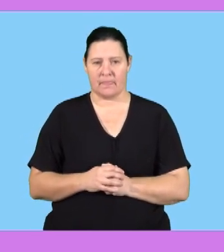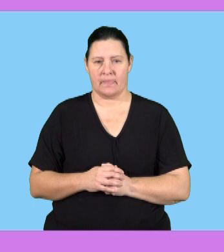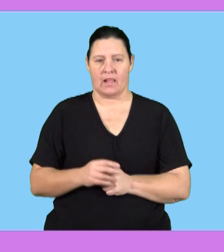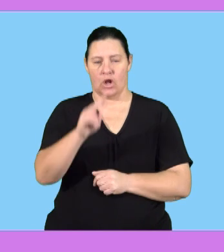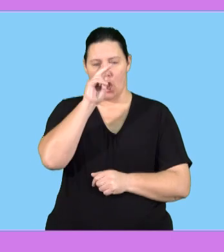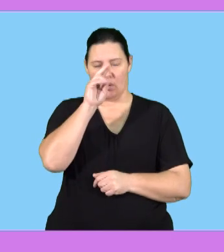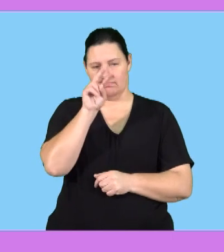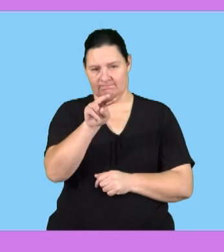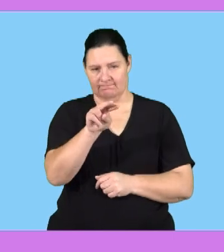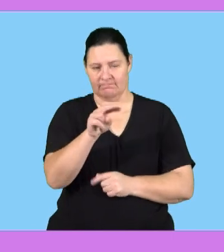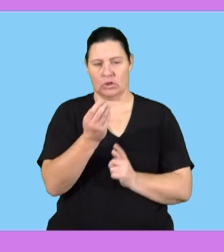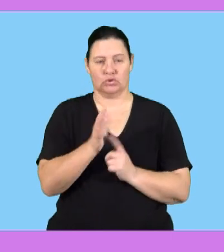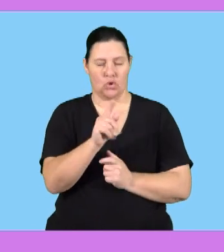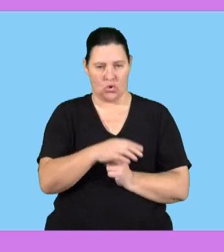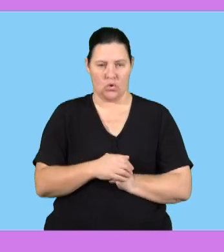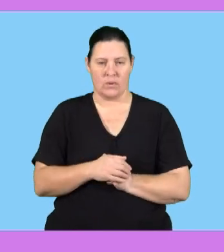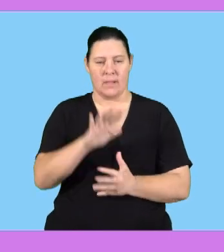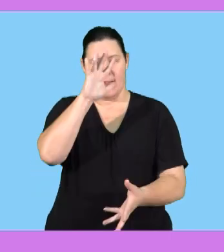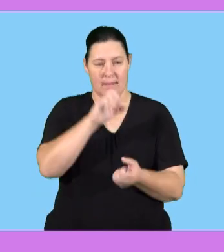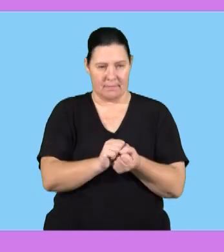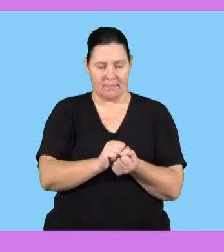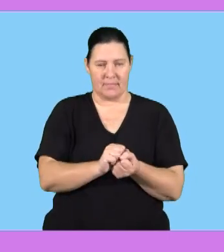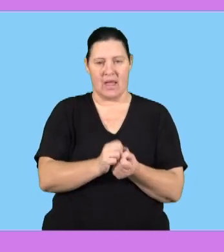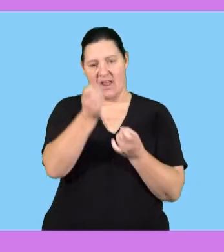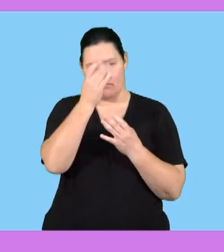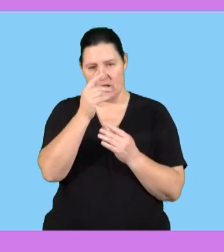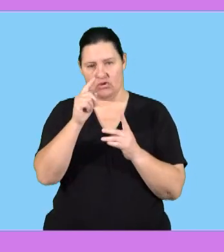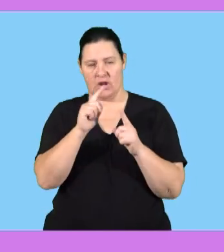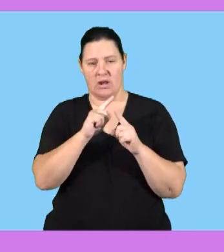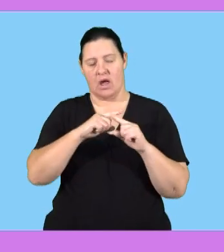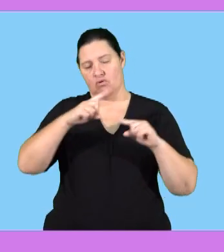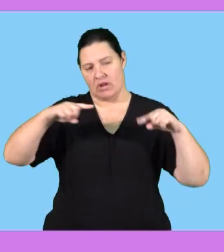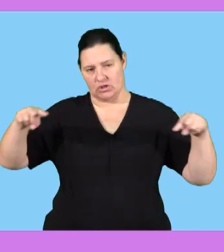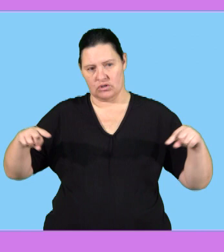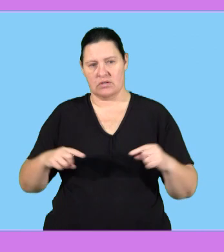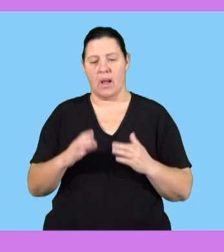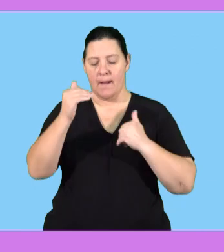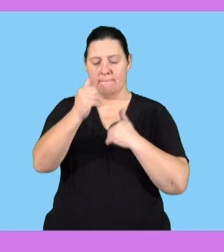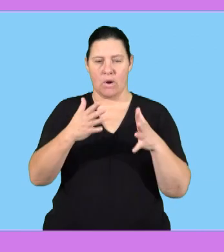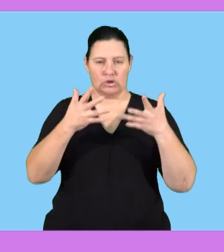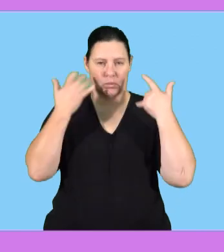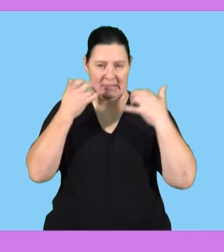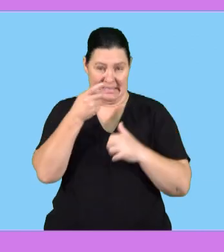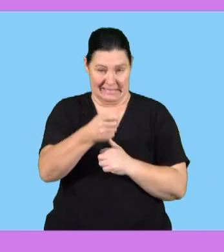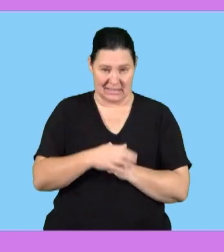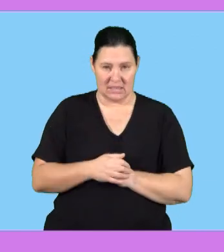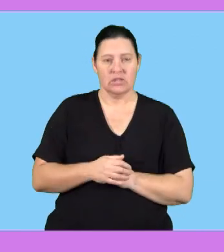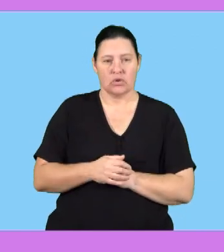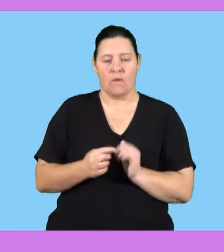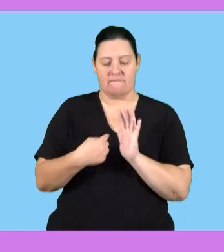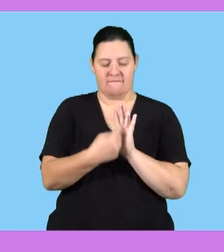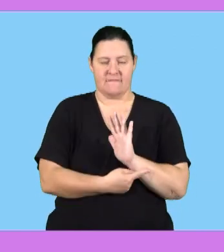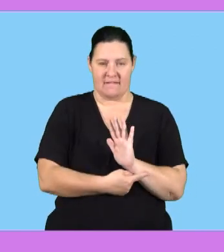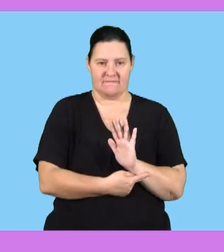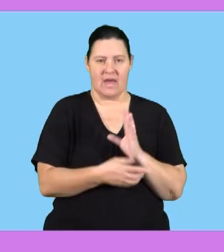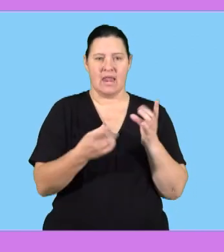at diagram indicated here. So we'll have our data range. There we have our box and whisker here, where we indicated